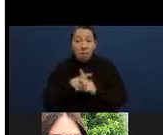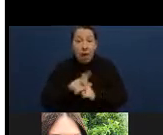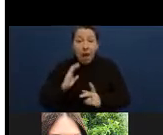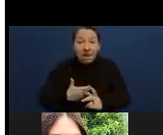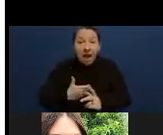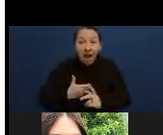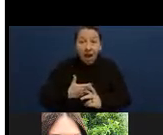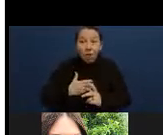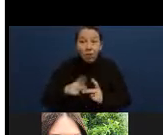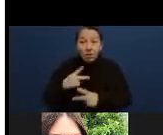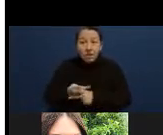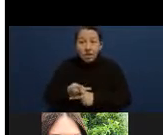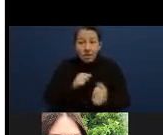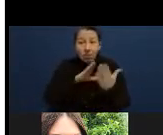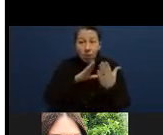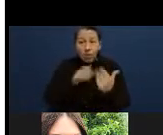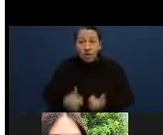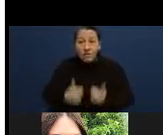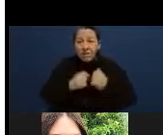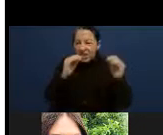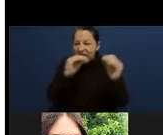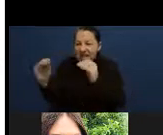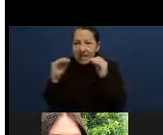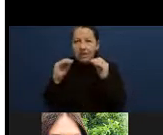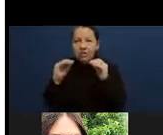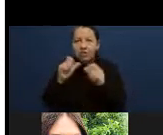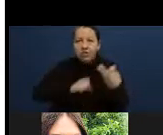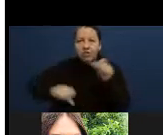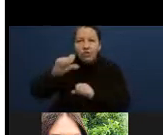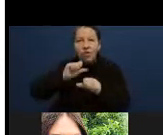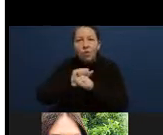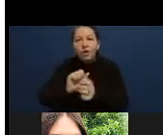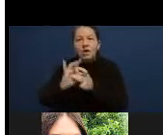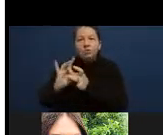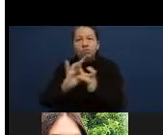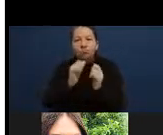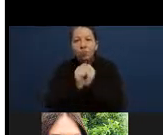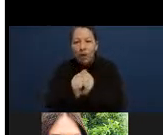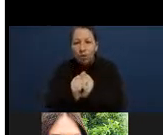are teaching each other and we are working together.